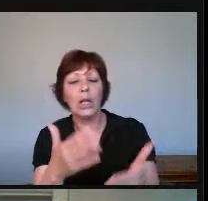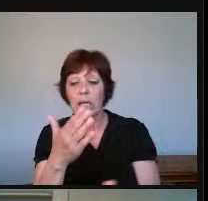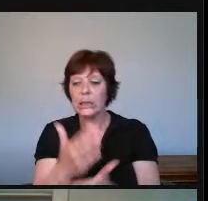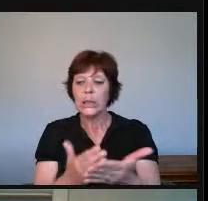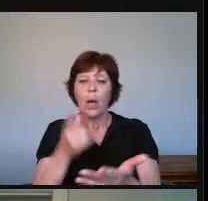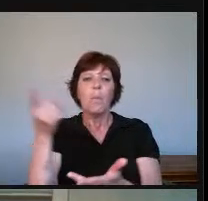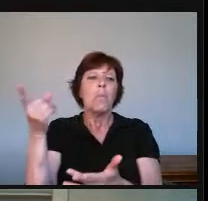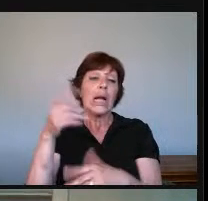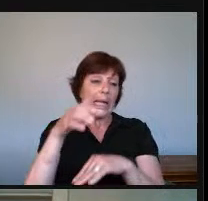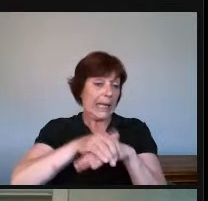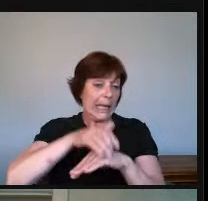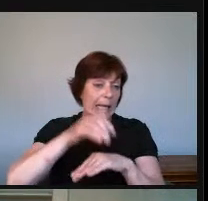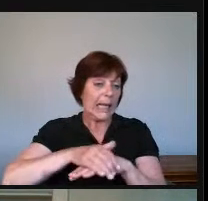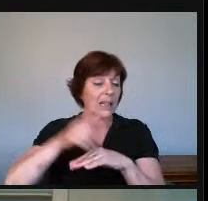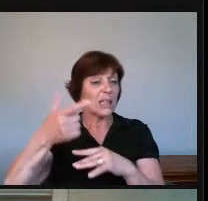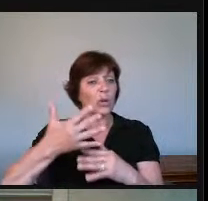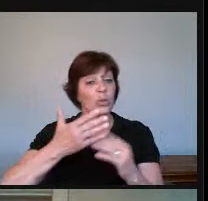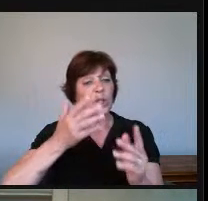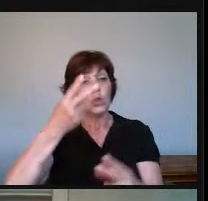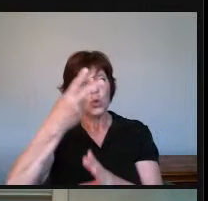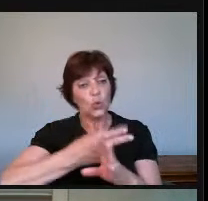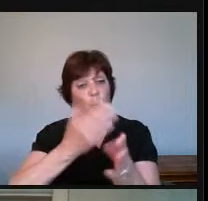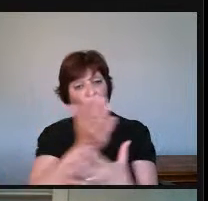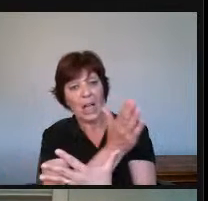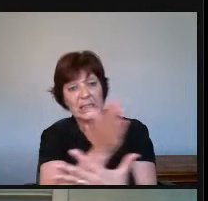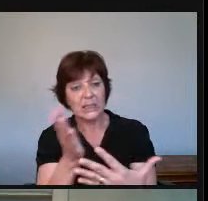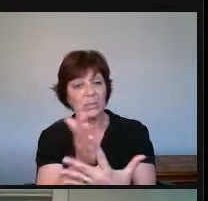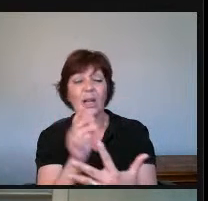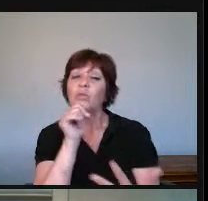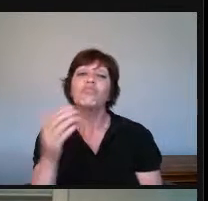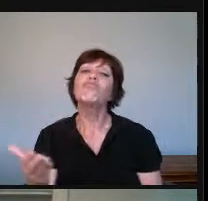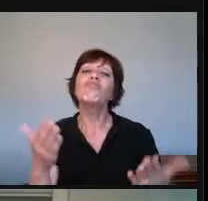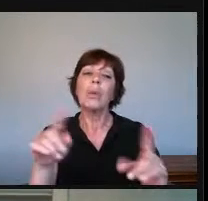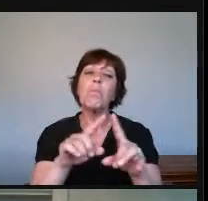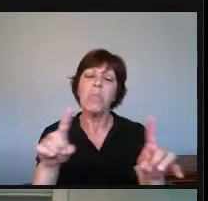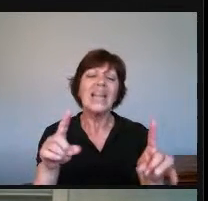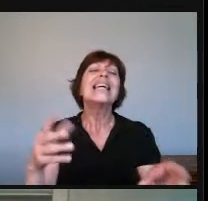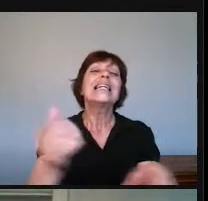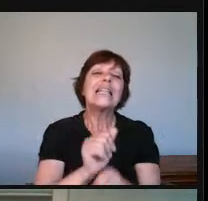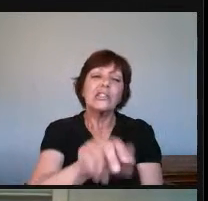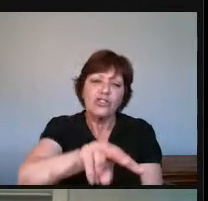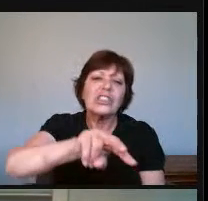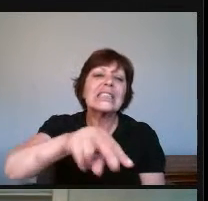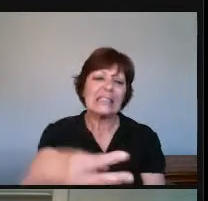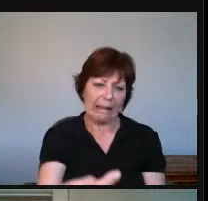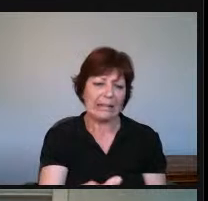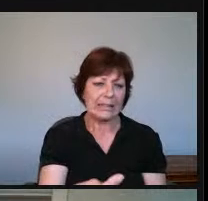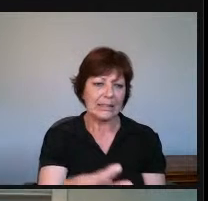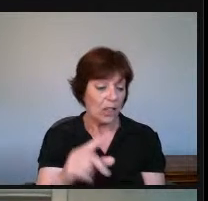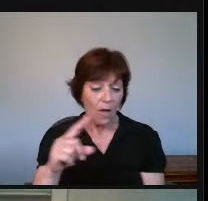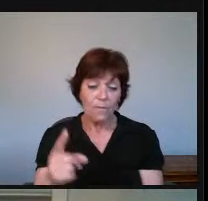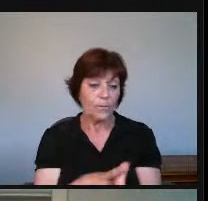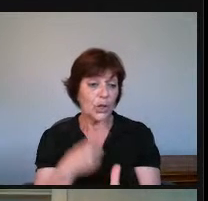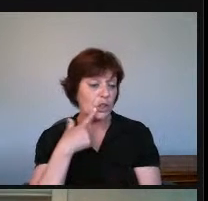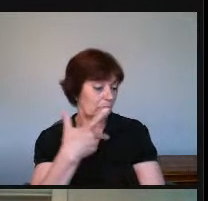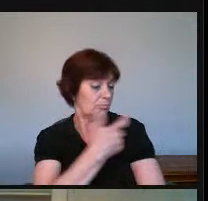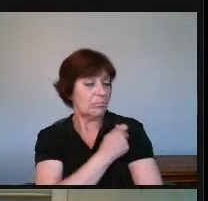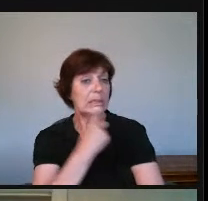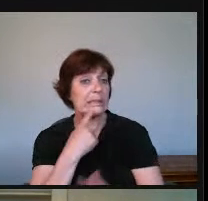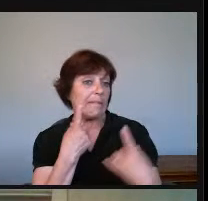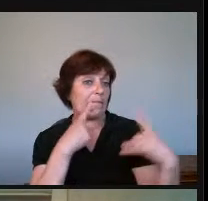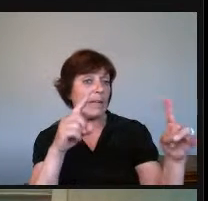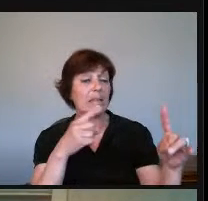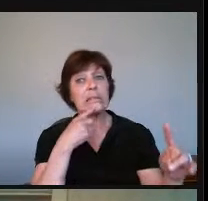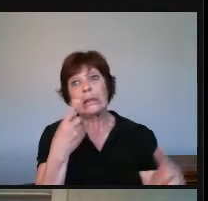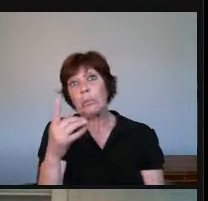2 months out. We don't recommend that. You should get a second dose. The first dose is pretty effective. They're saying now that's up to